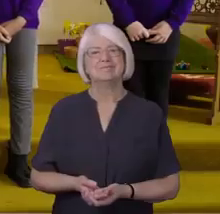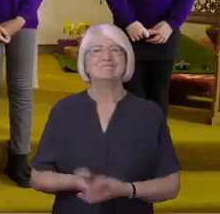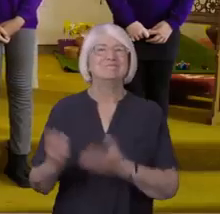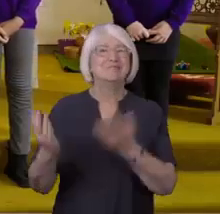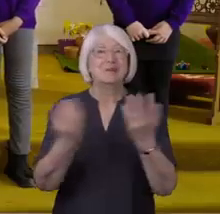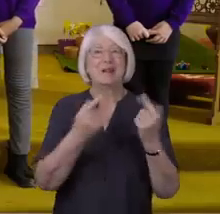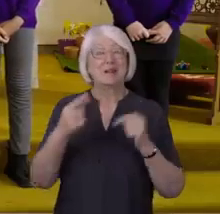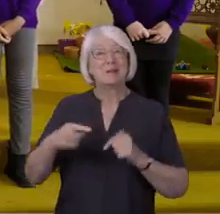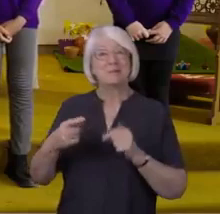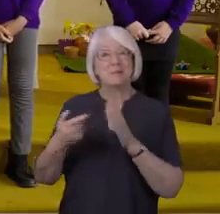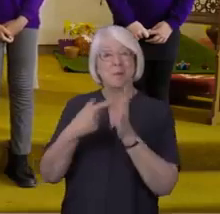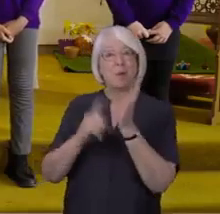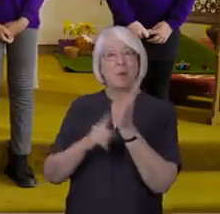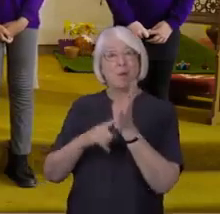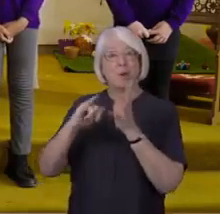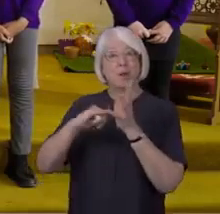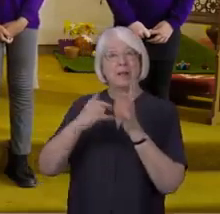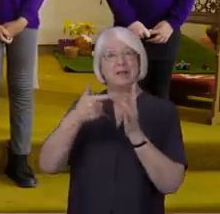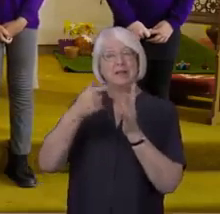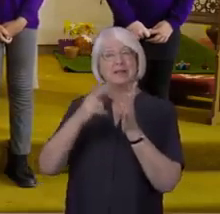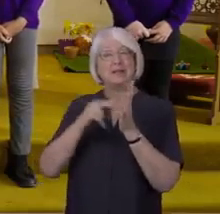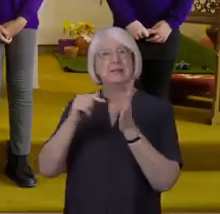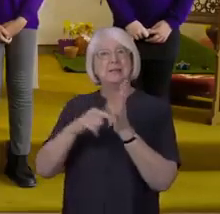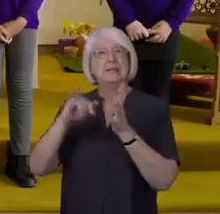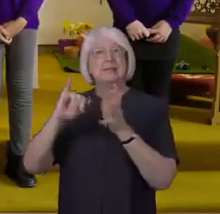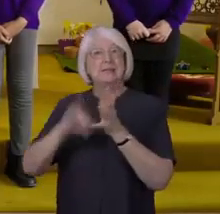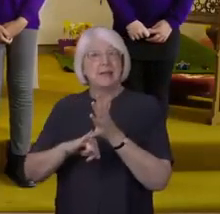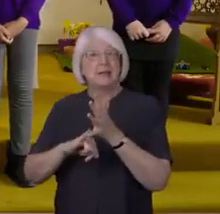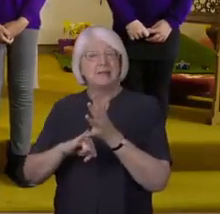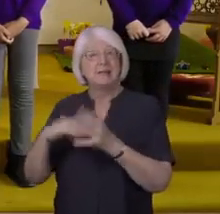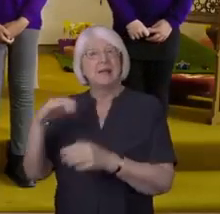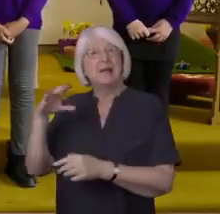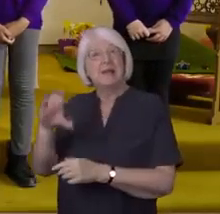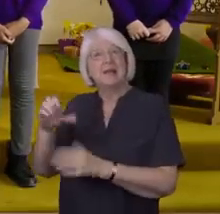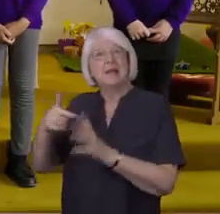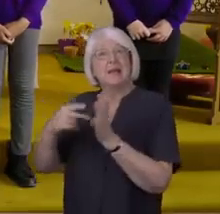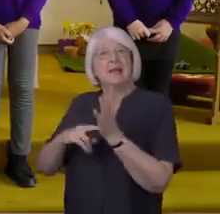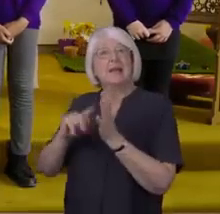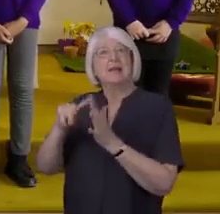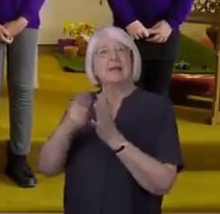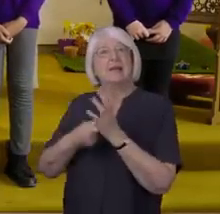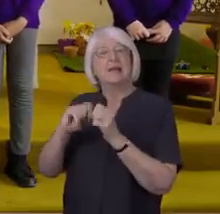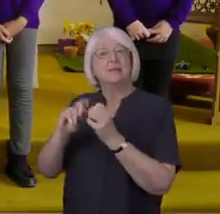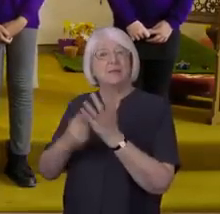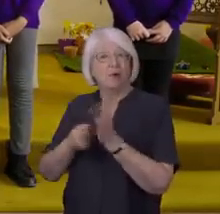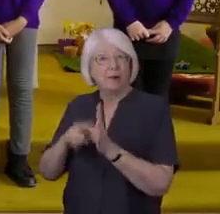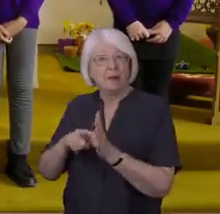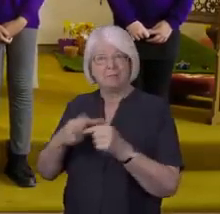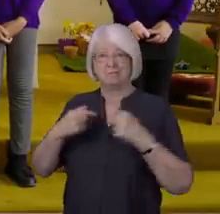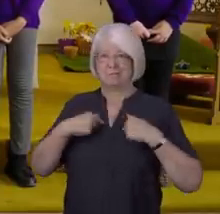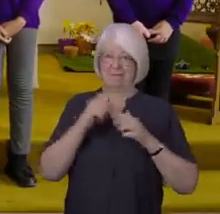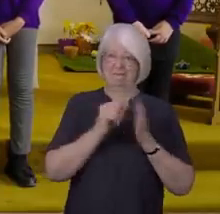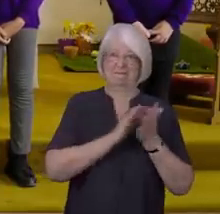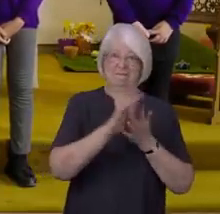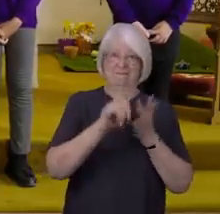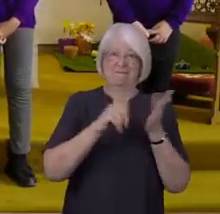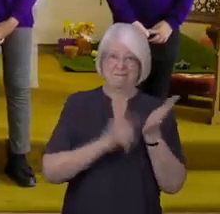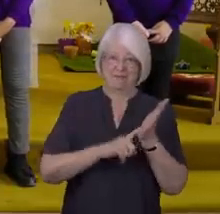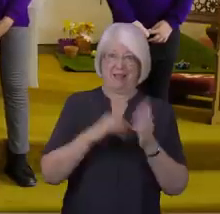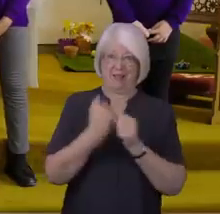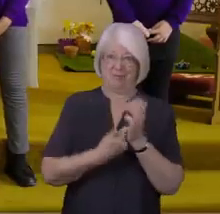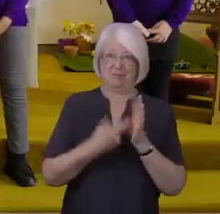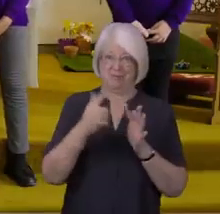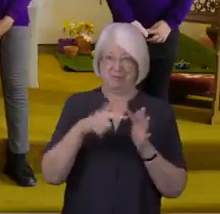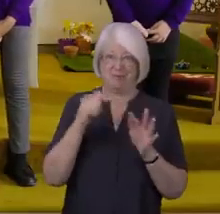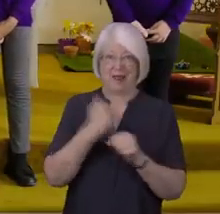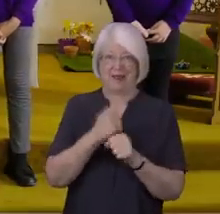Welcome to All Saints Canterbury. My name is Reverend Phil Gregg, and I'm delighted to be joined by children from our local primary